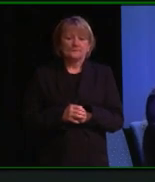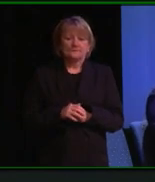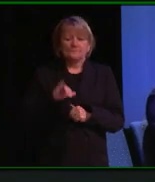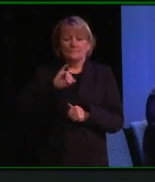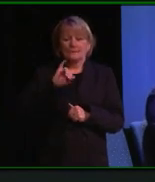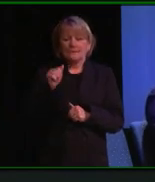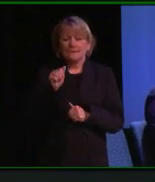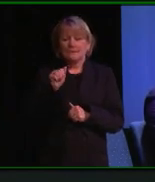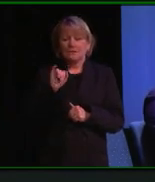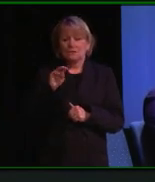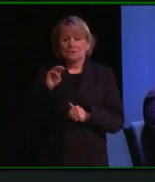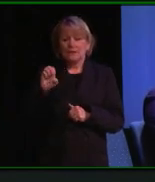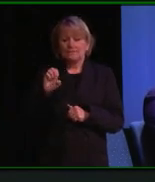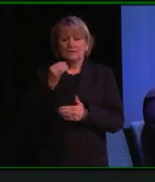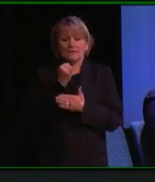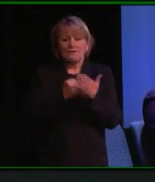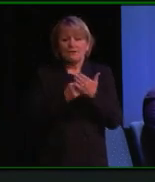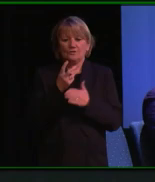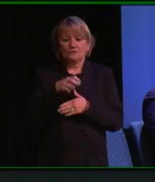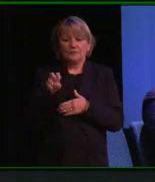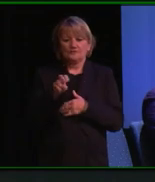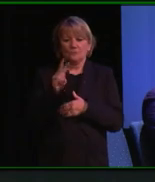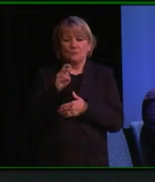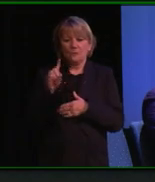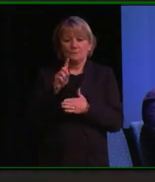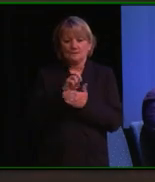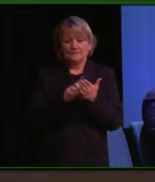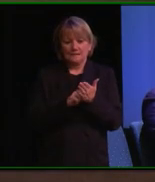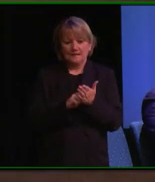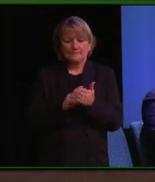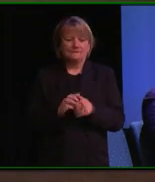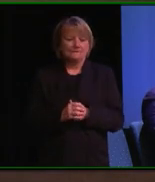Jamie Gravitt, Art Transfer, Web Design and Media Arts.